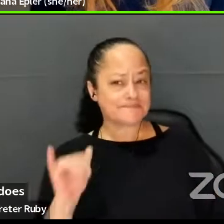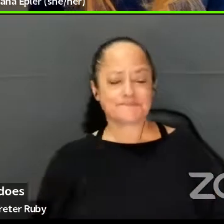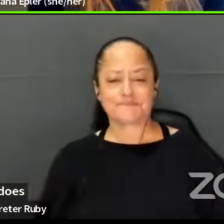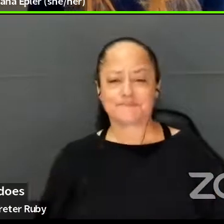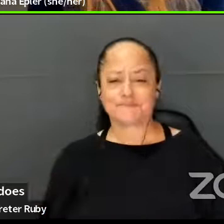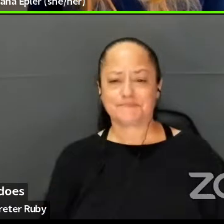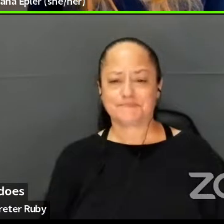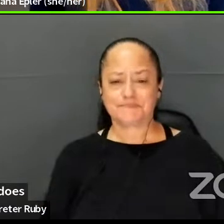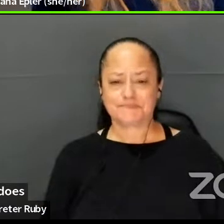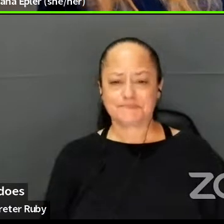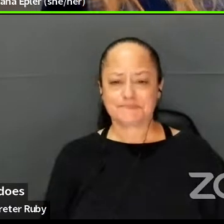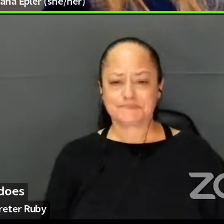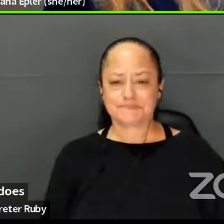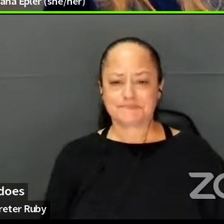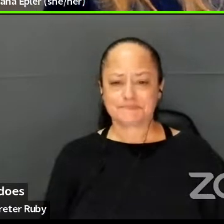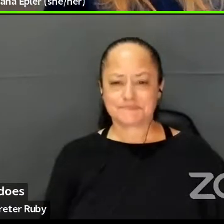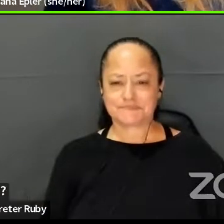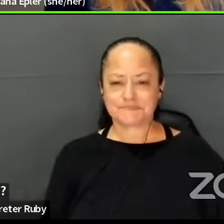Yeah.